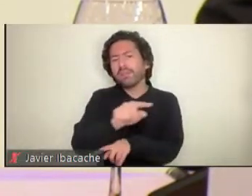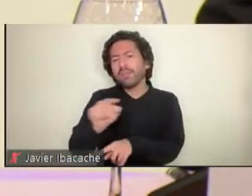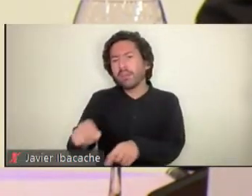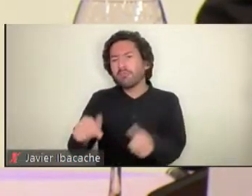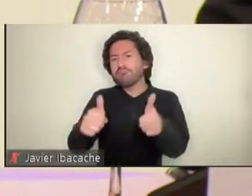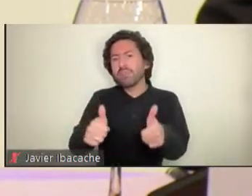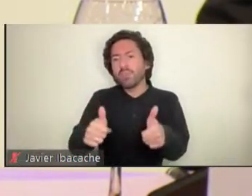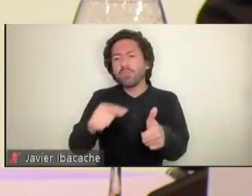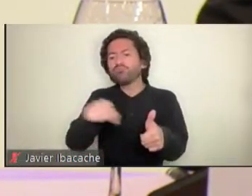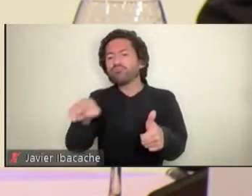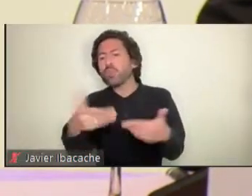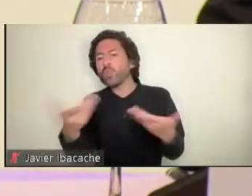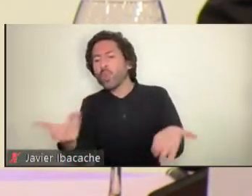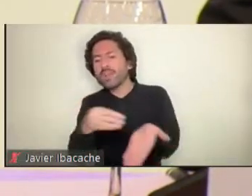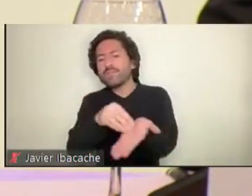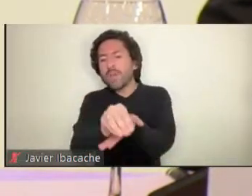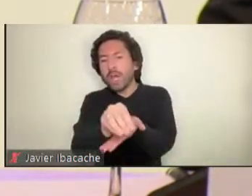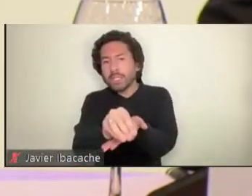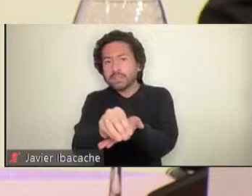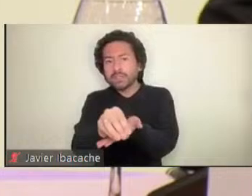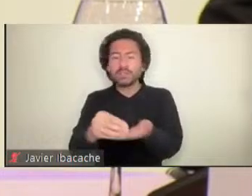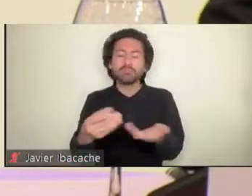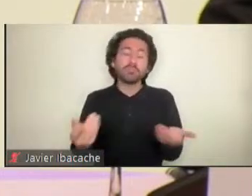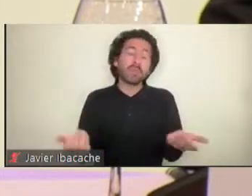those who have innovating merit,